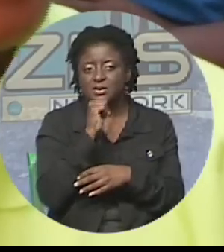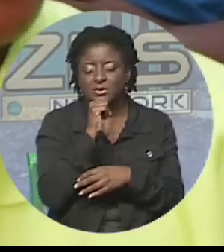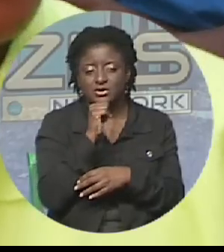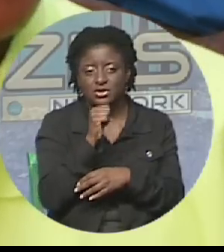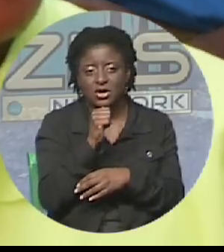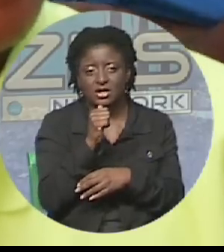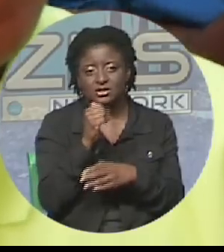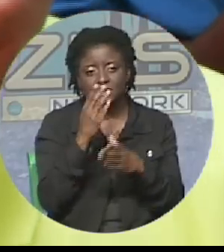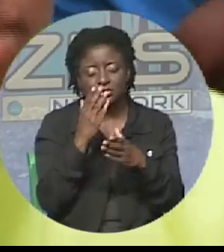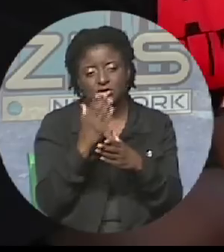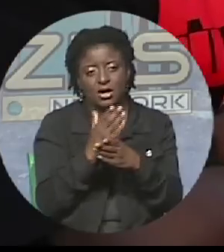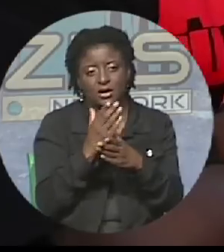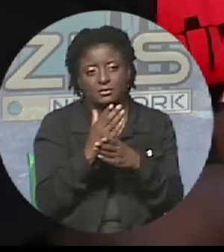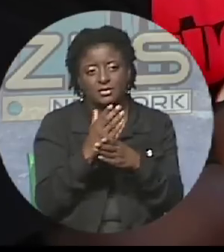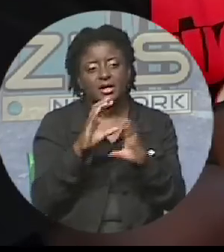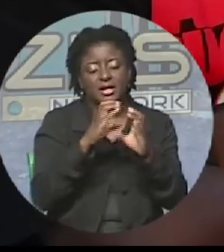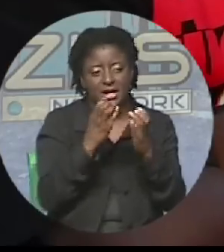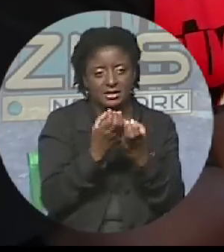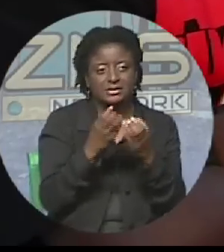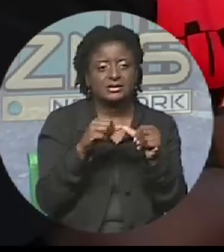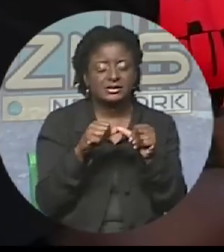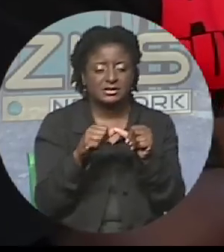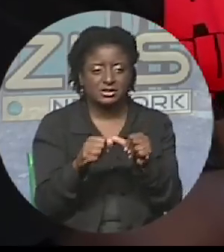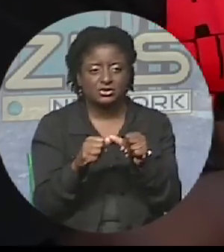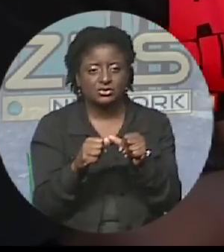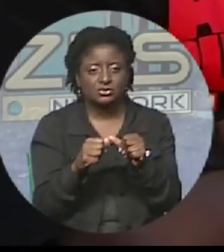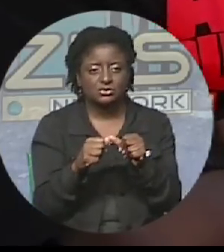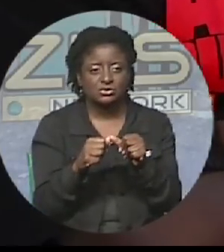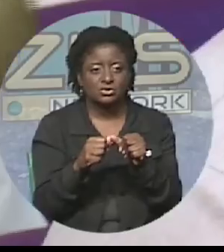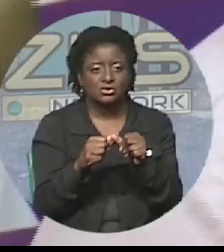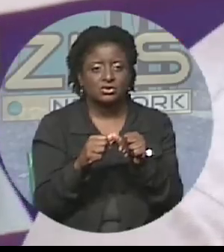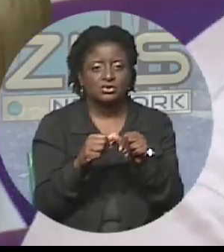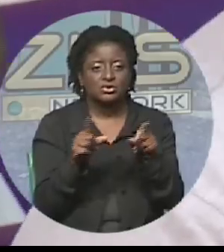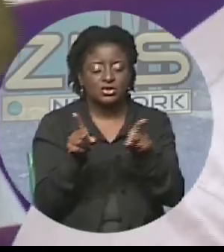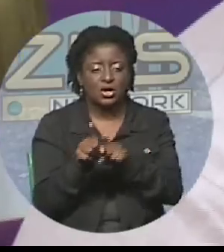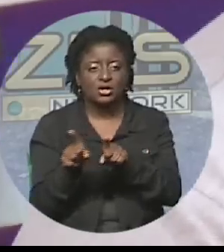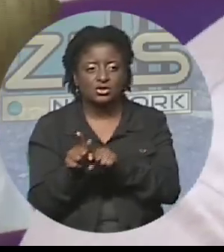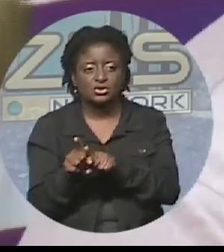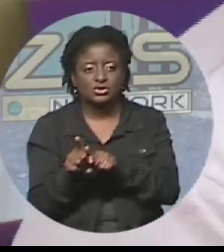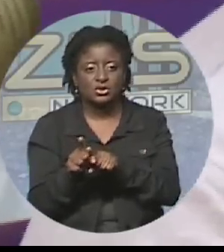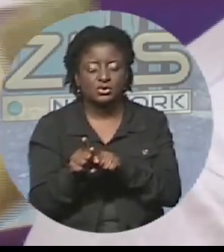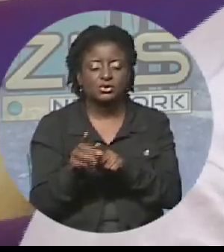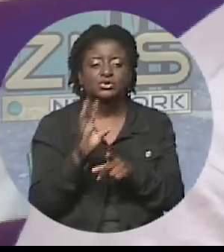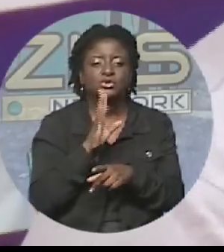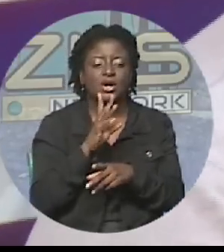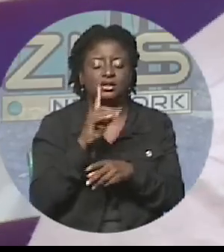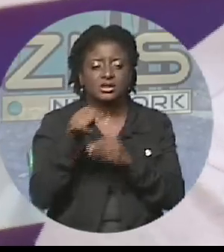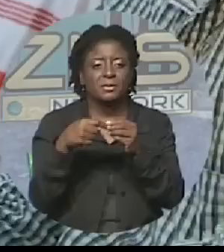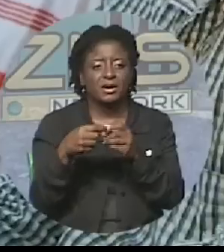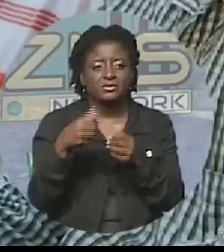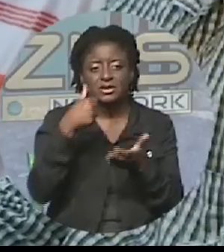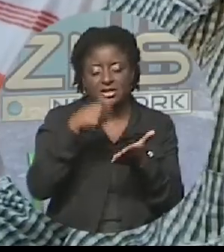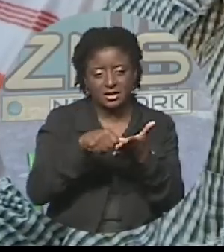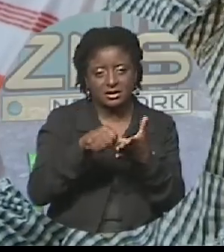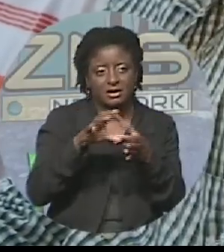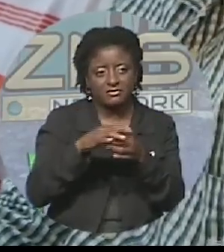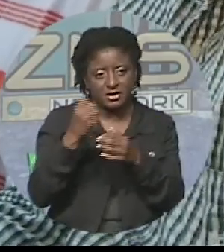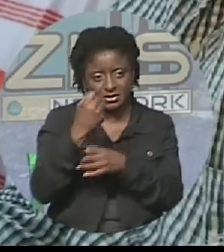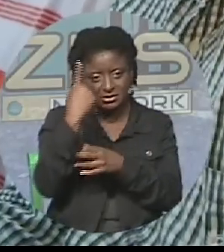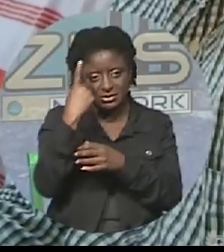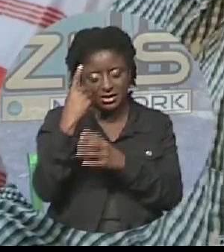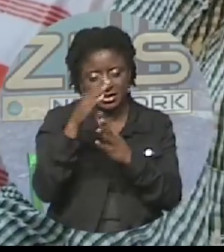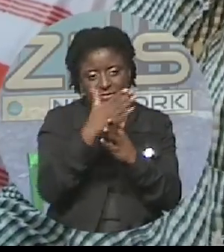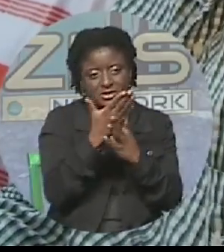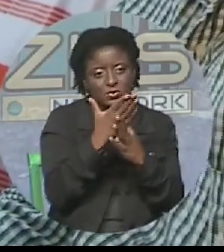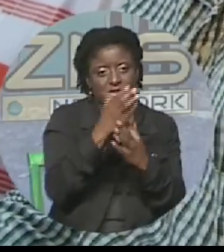to continue. She also addressed concerns raised by UTAP, who called for a memorandum of understanding to be formalized